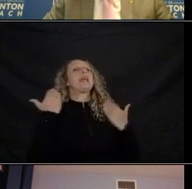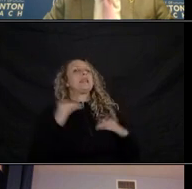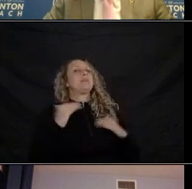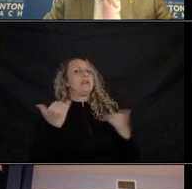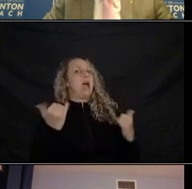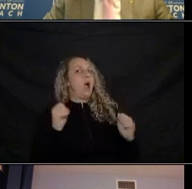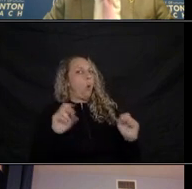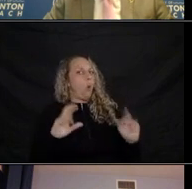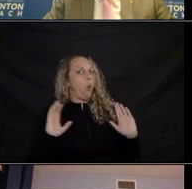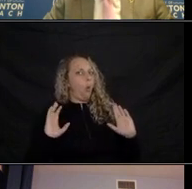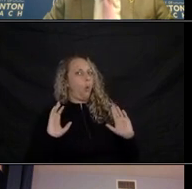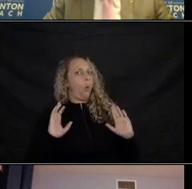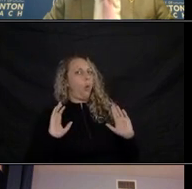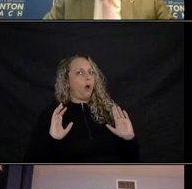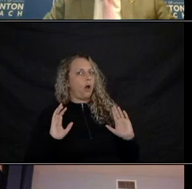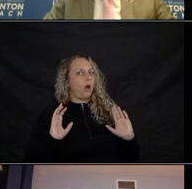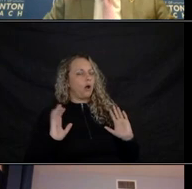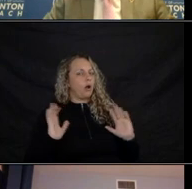now.